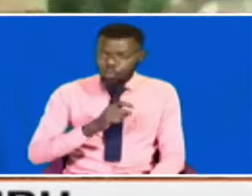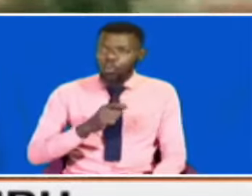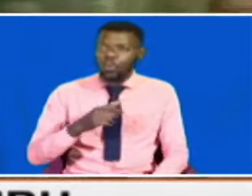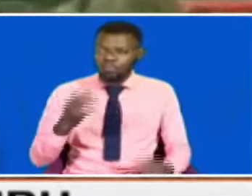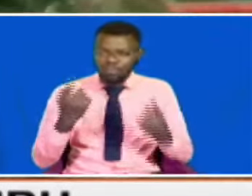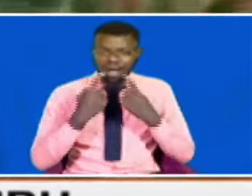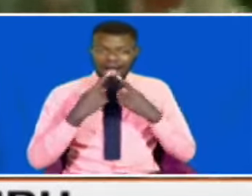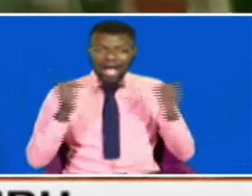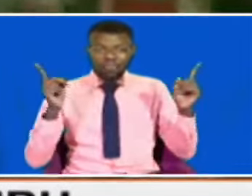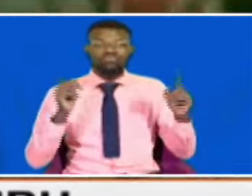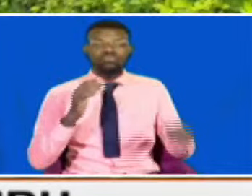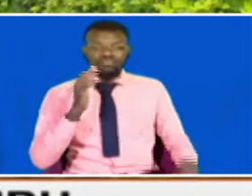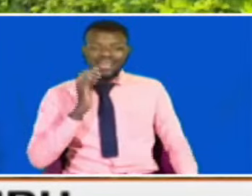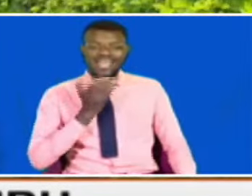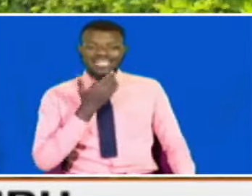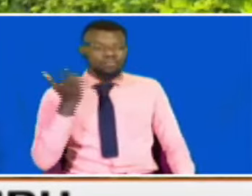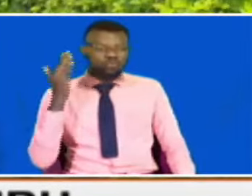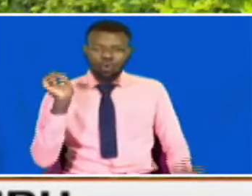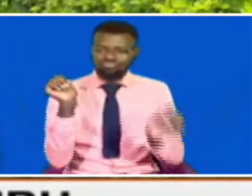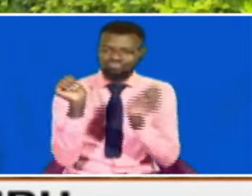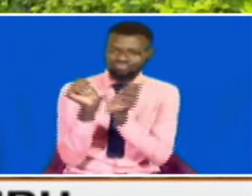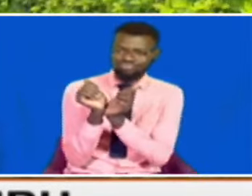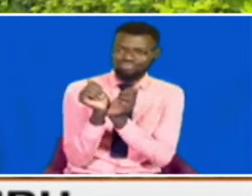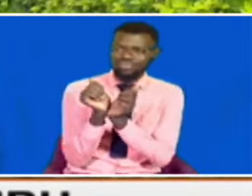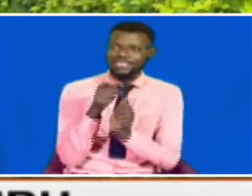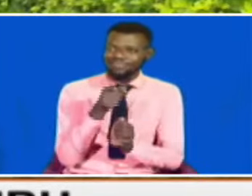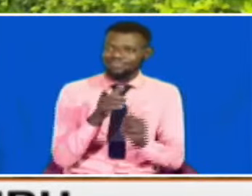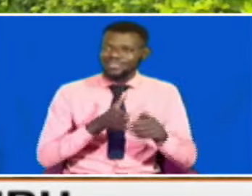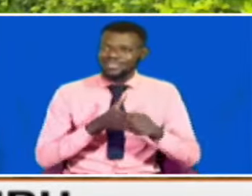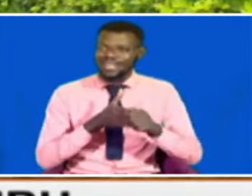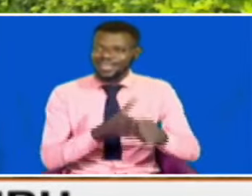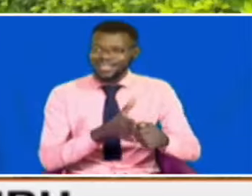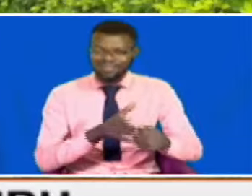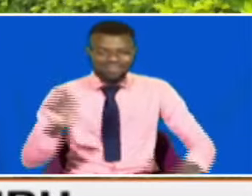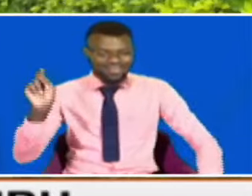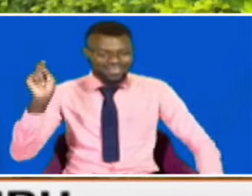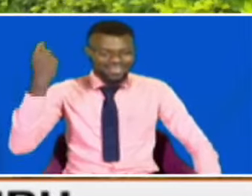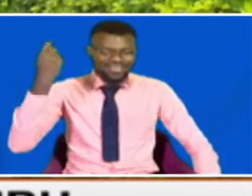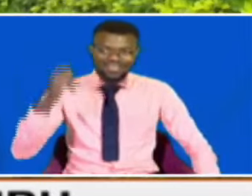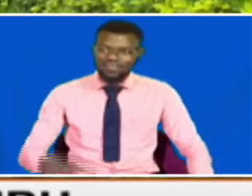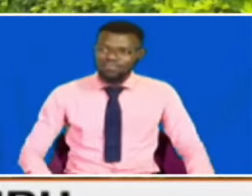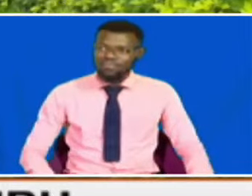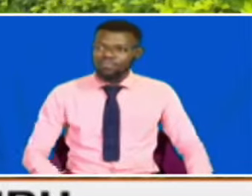the leader of Kenya. In the 60s, I think